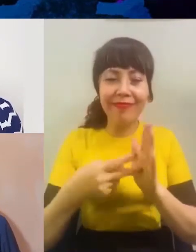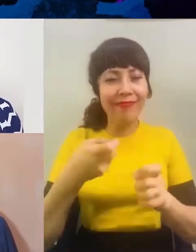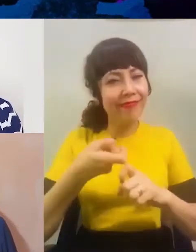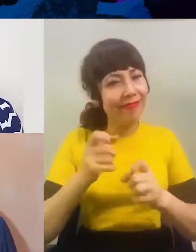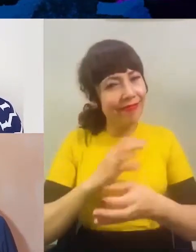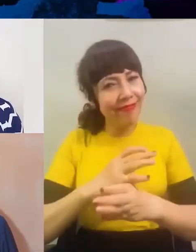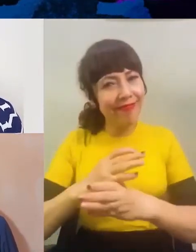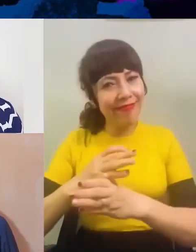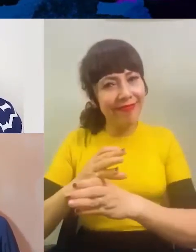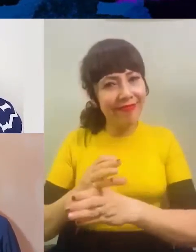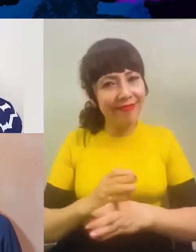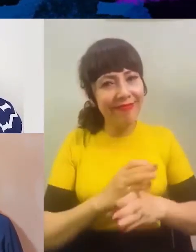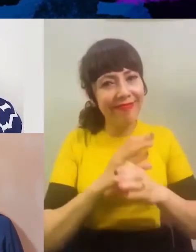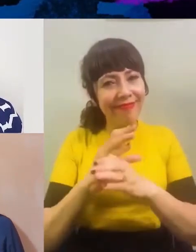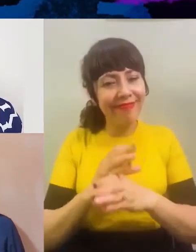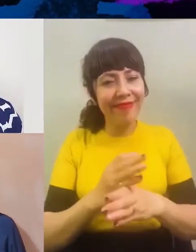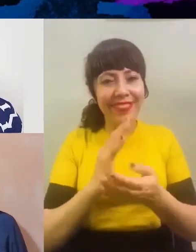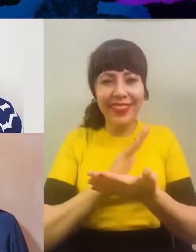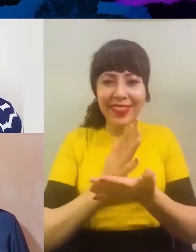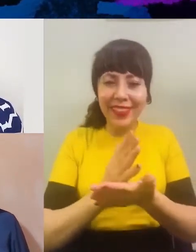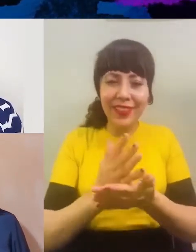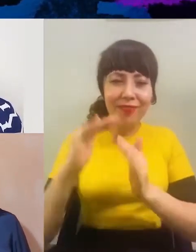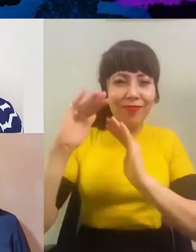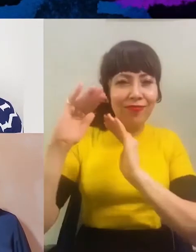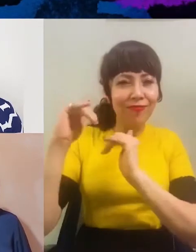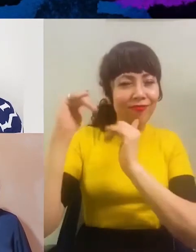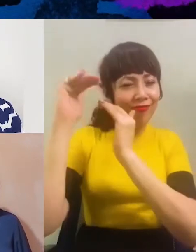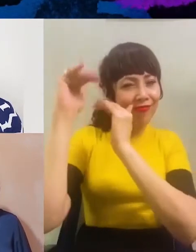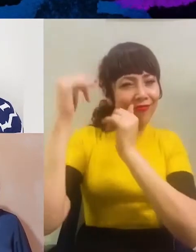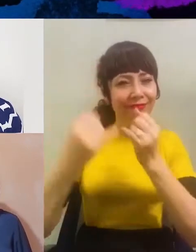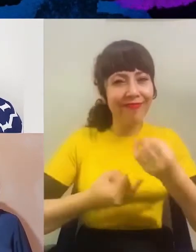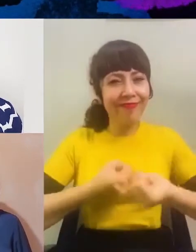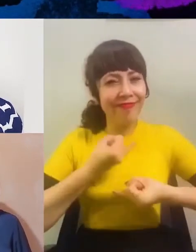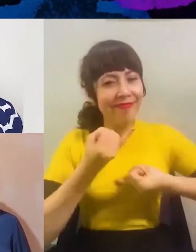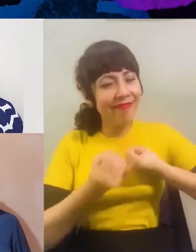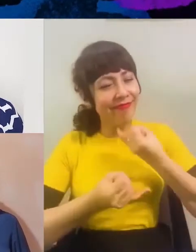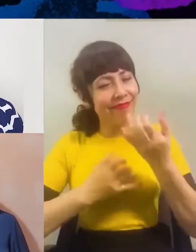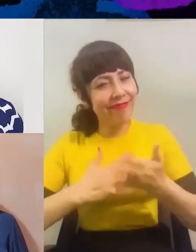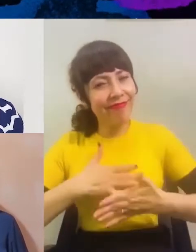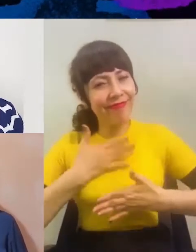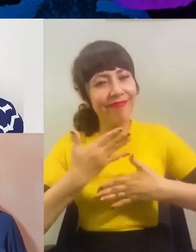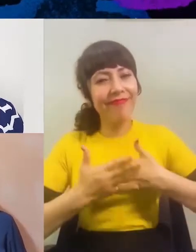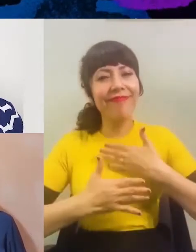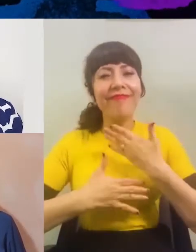caring. Share hope and joy and gladness